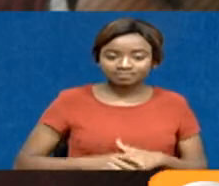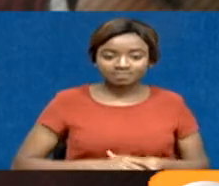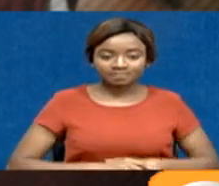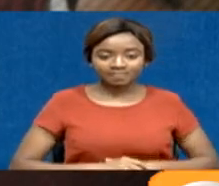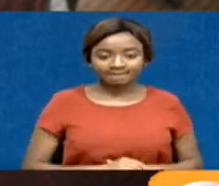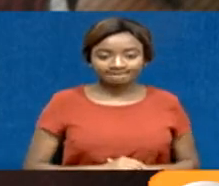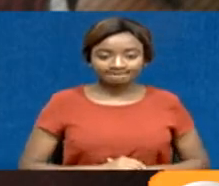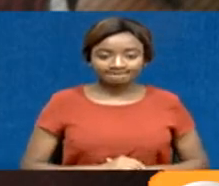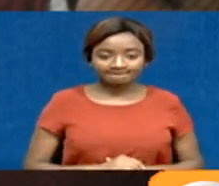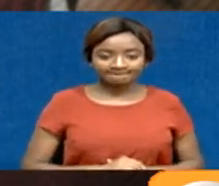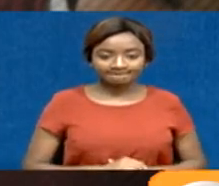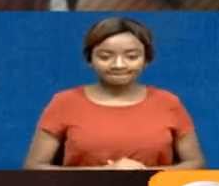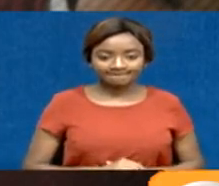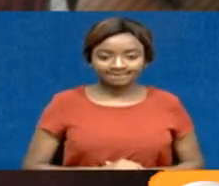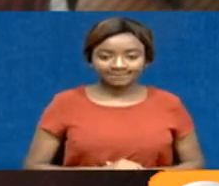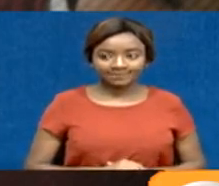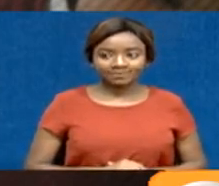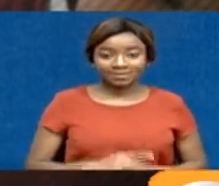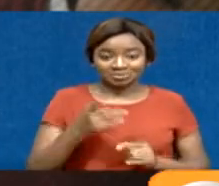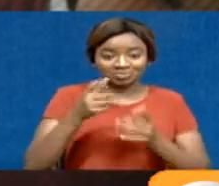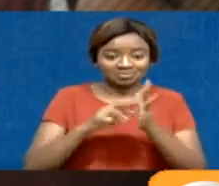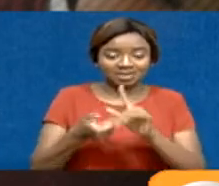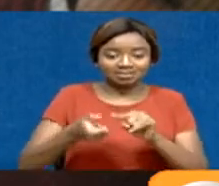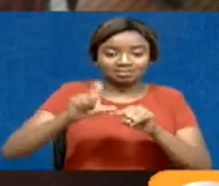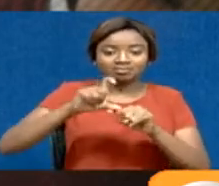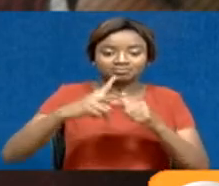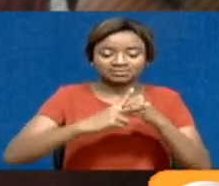10,437 centers in 2020. This was an increase of